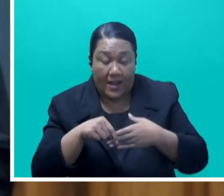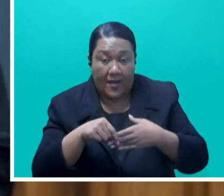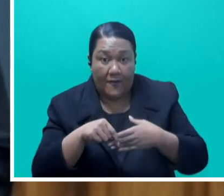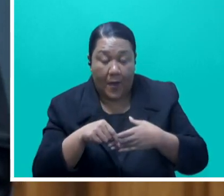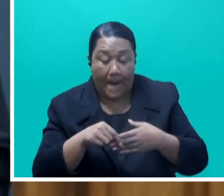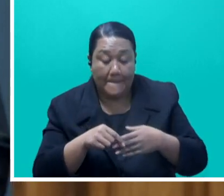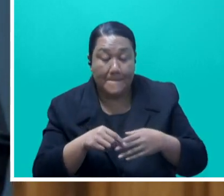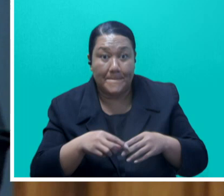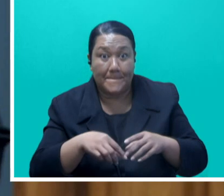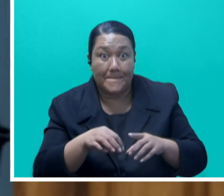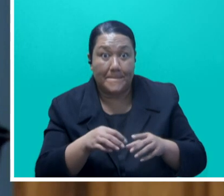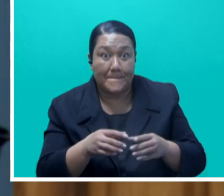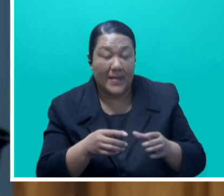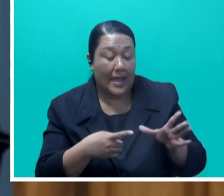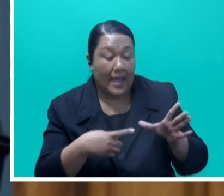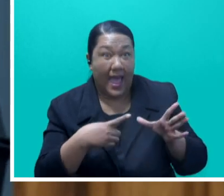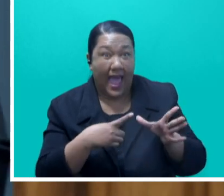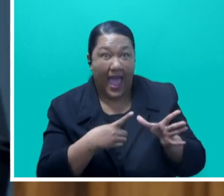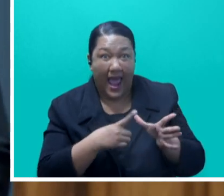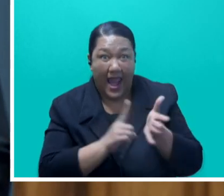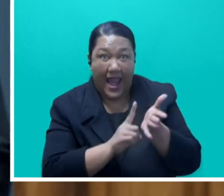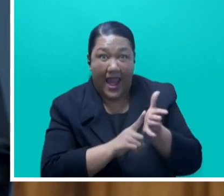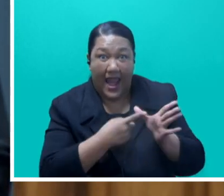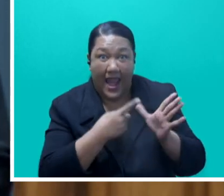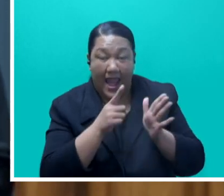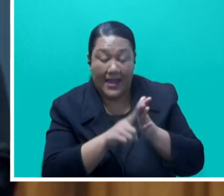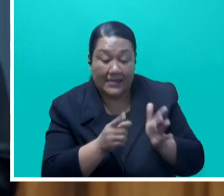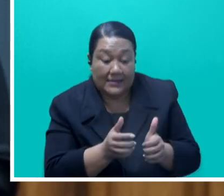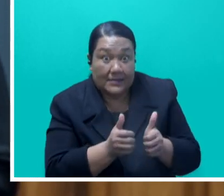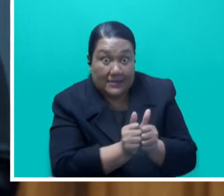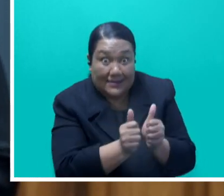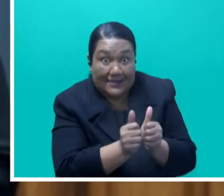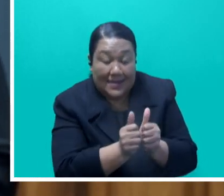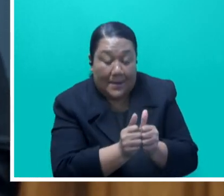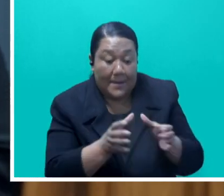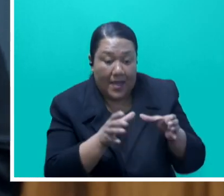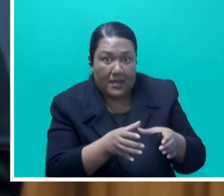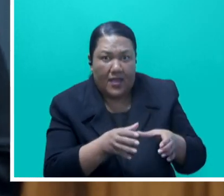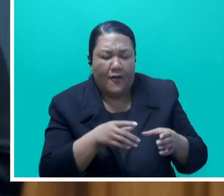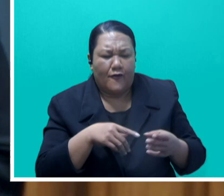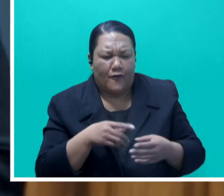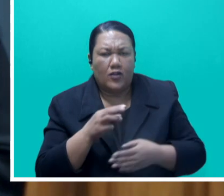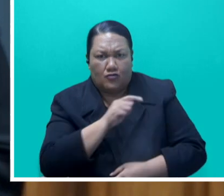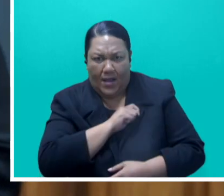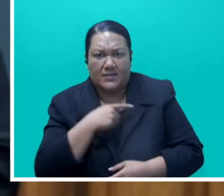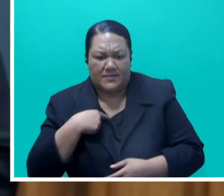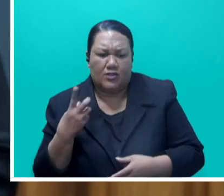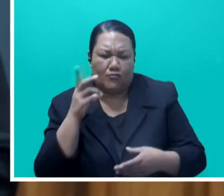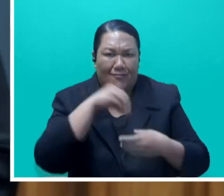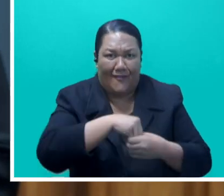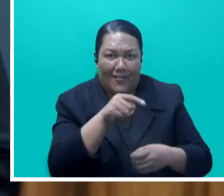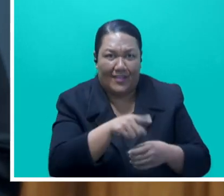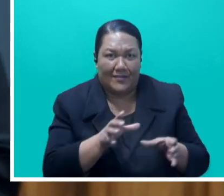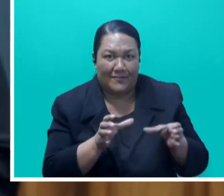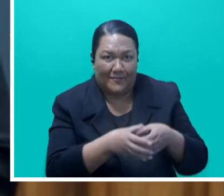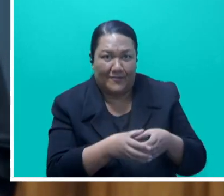Minister for trusting me to be part of his candidate lineup in the 2022 general elections. A lot has been said about the outcome